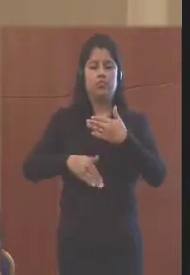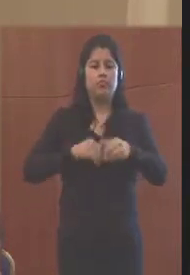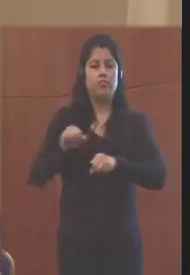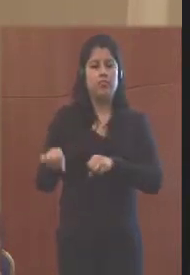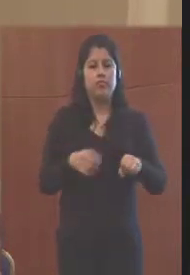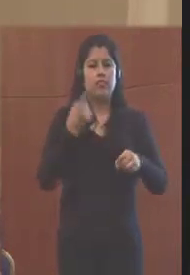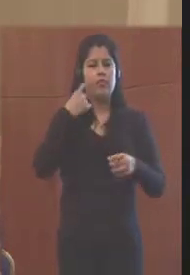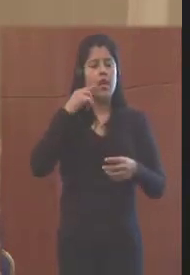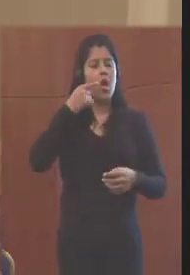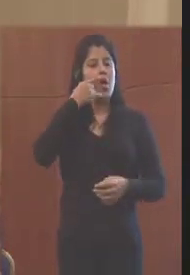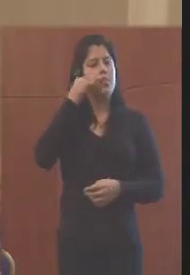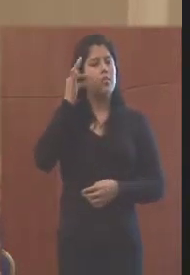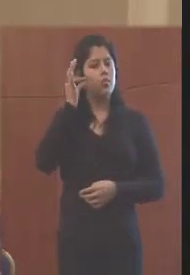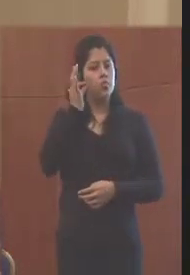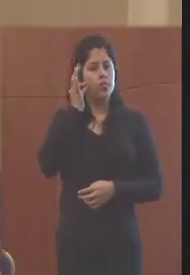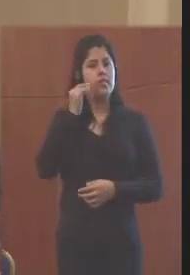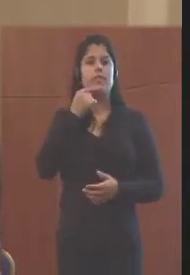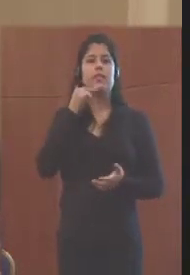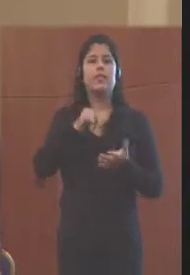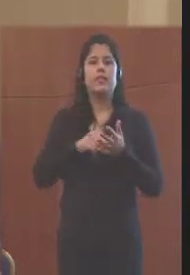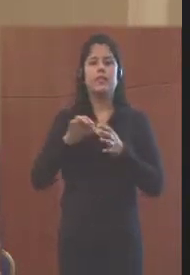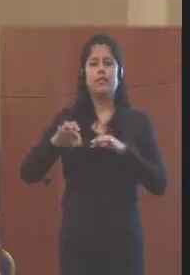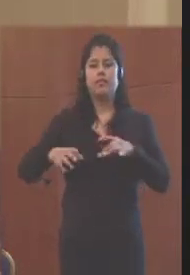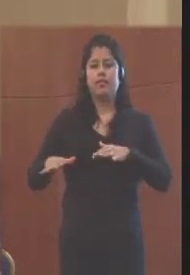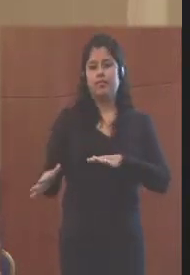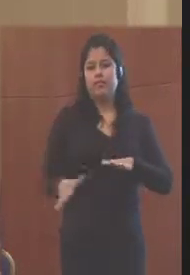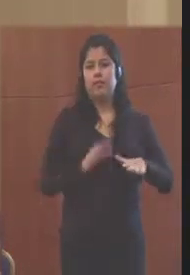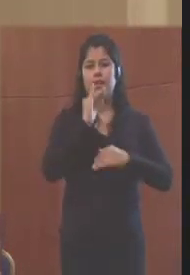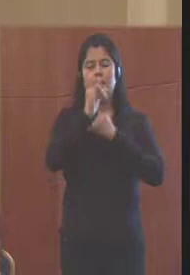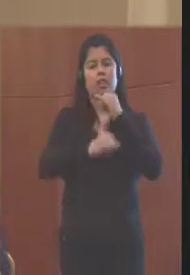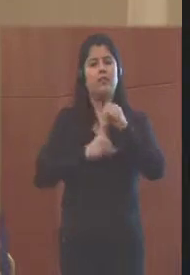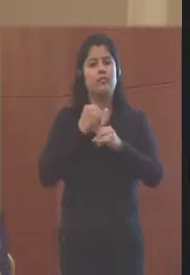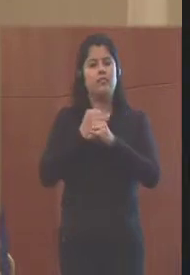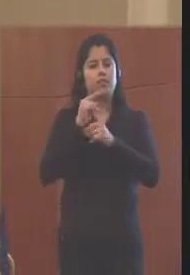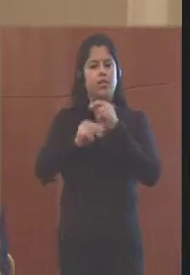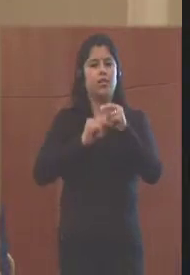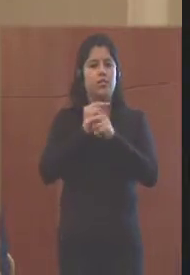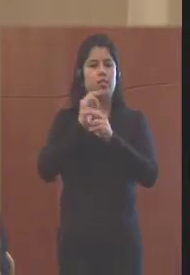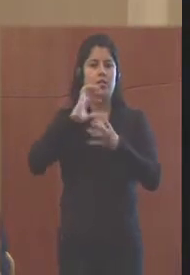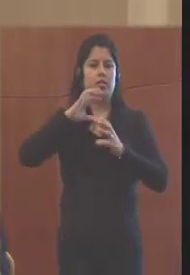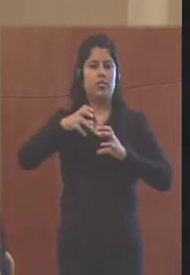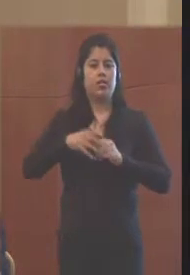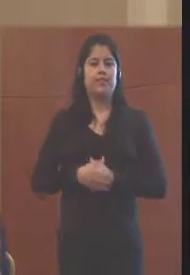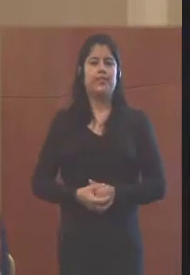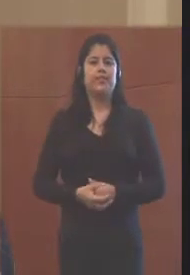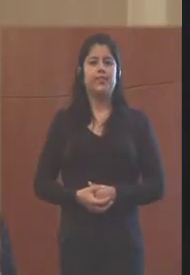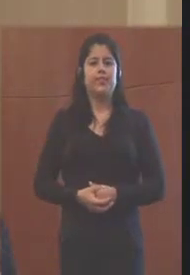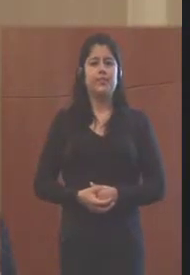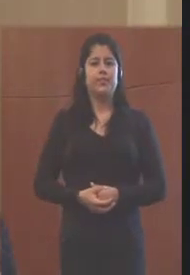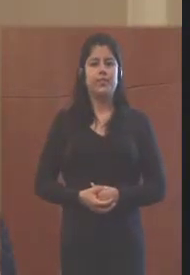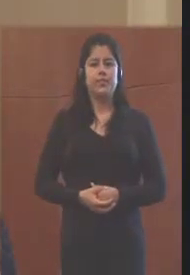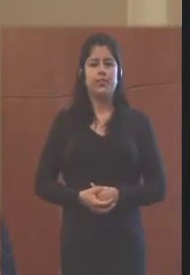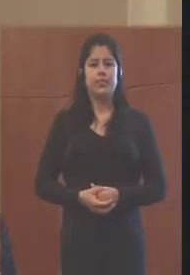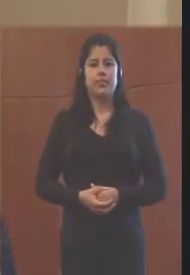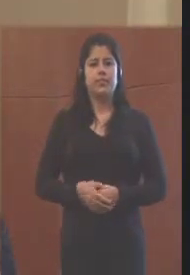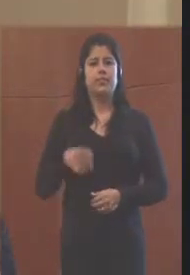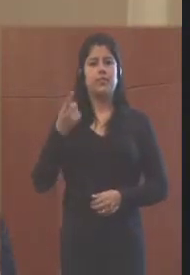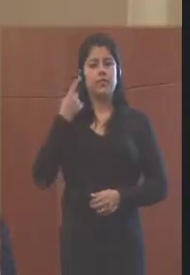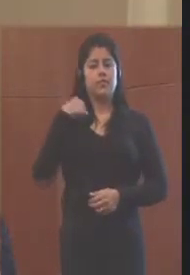national and regional. The conference had number of one of which was a lack of